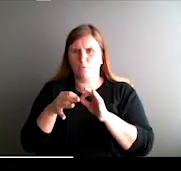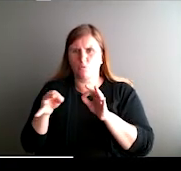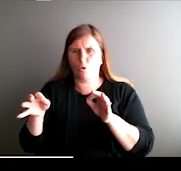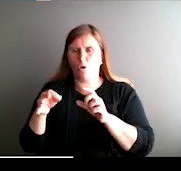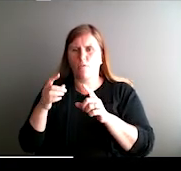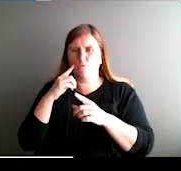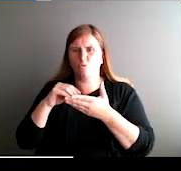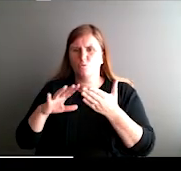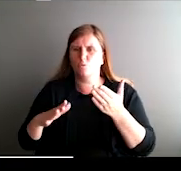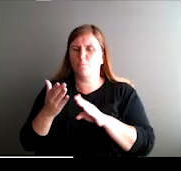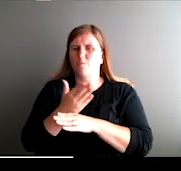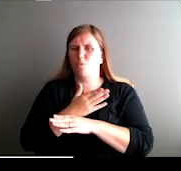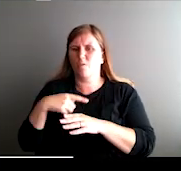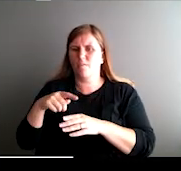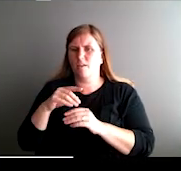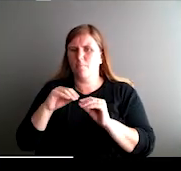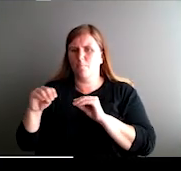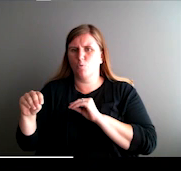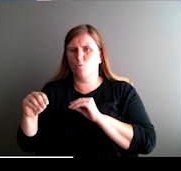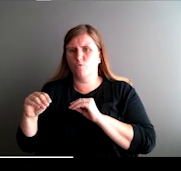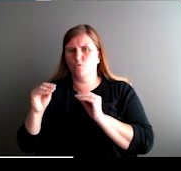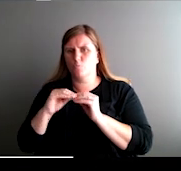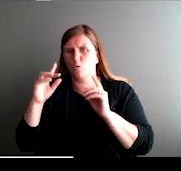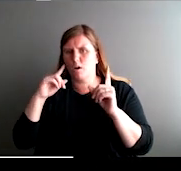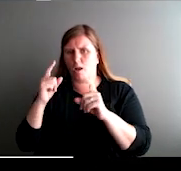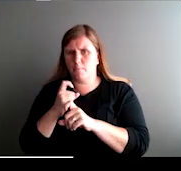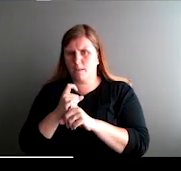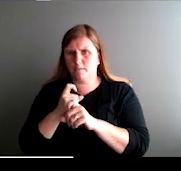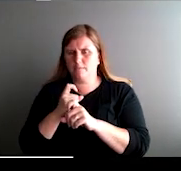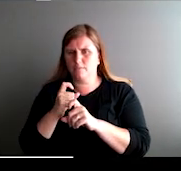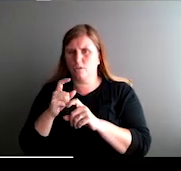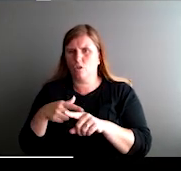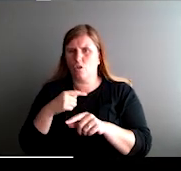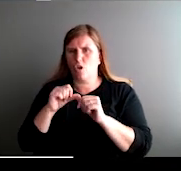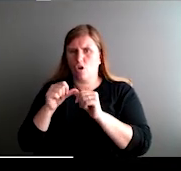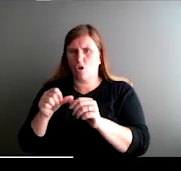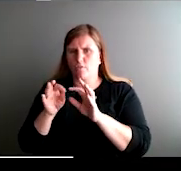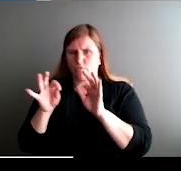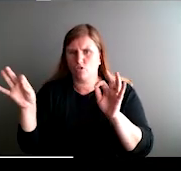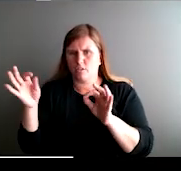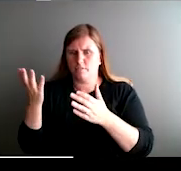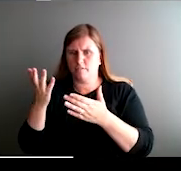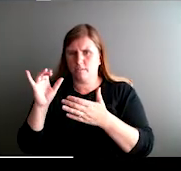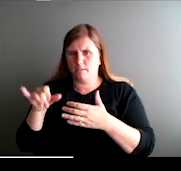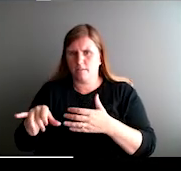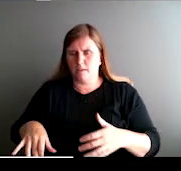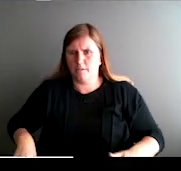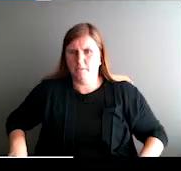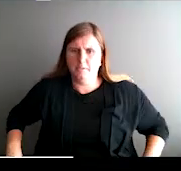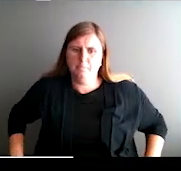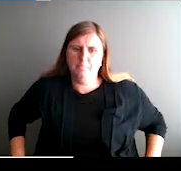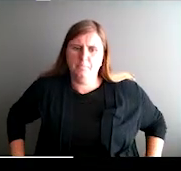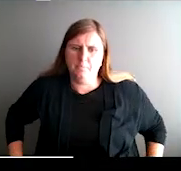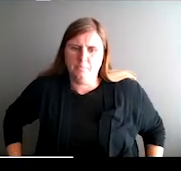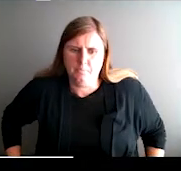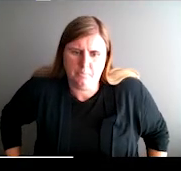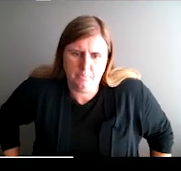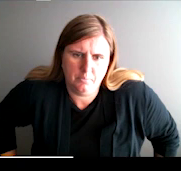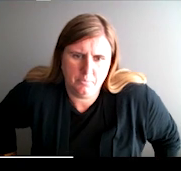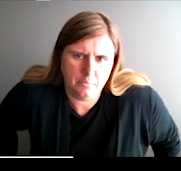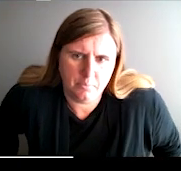before you move into more complex, longer phrases, things of that nature.